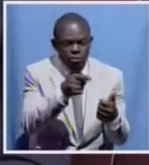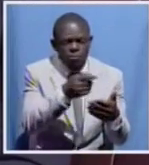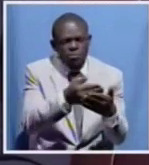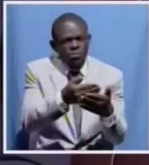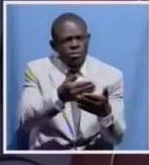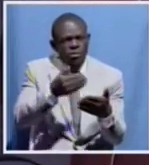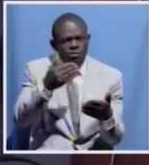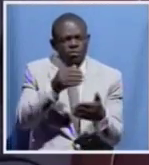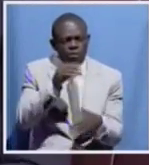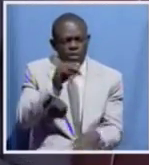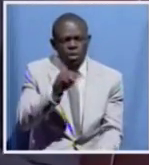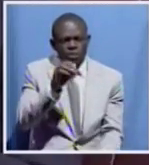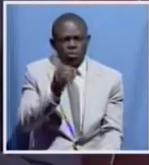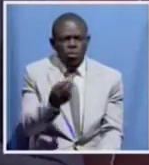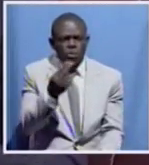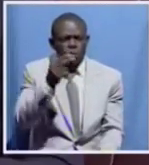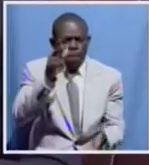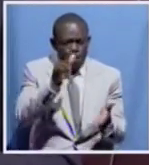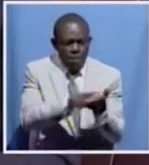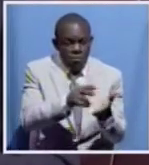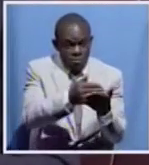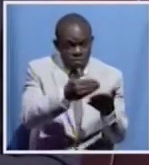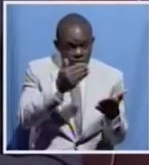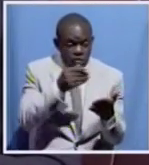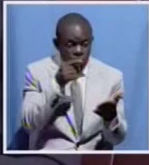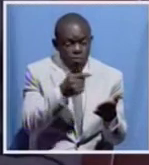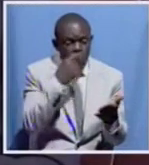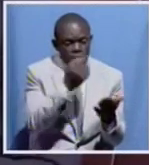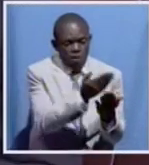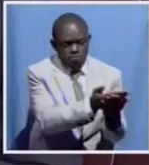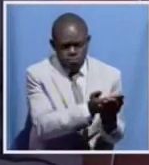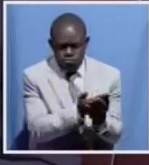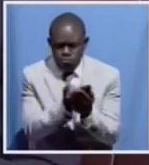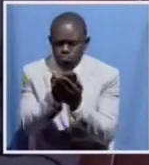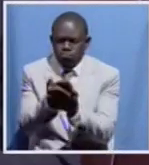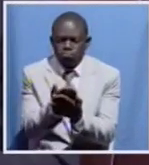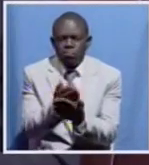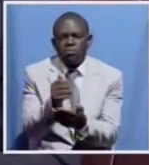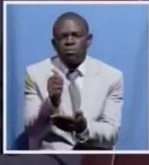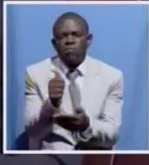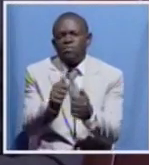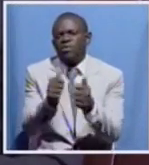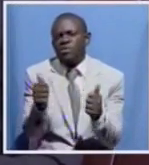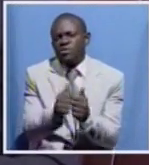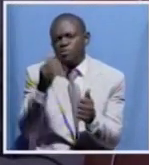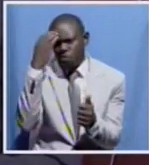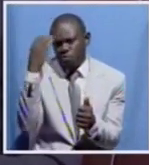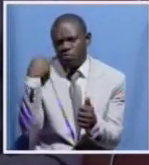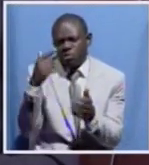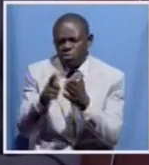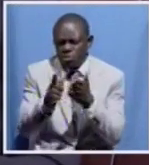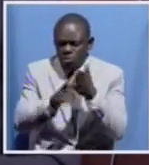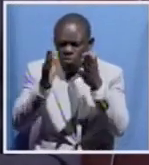they have to give their Attorney General legal... Yes, thank you very much. The Attorney General's office. So they still have to look at